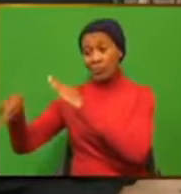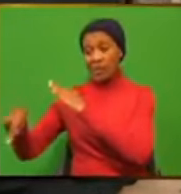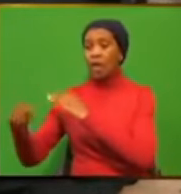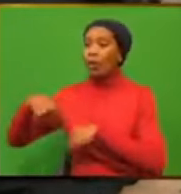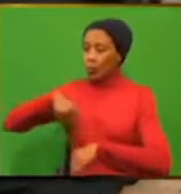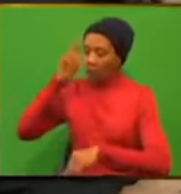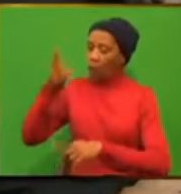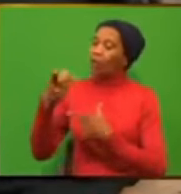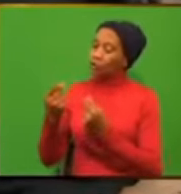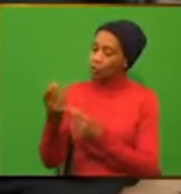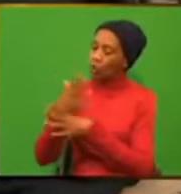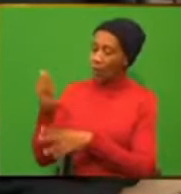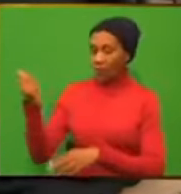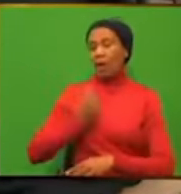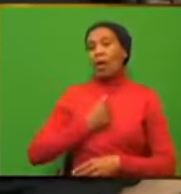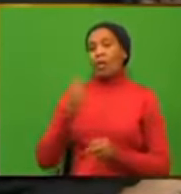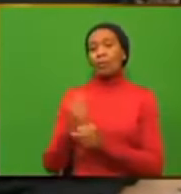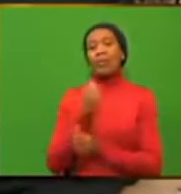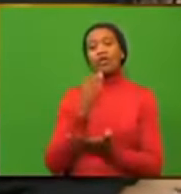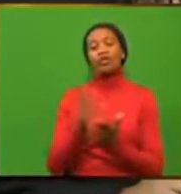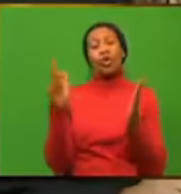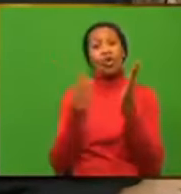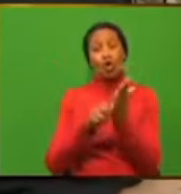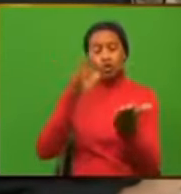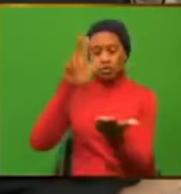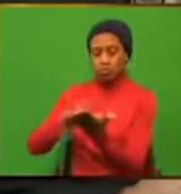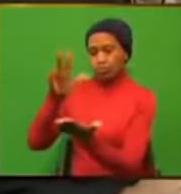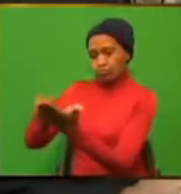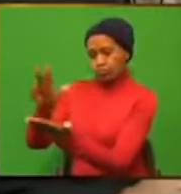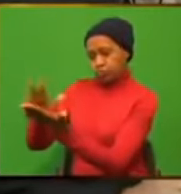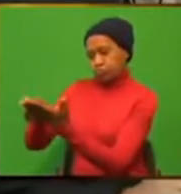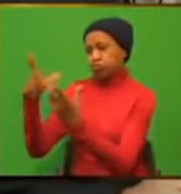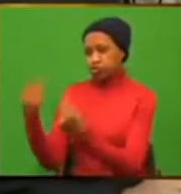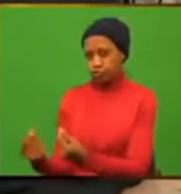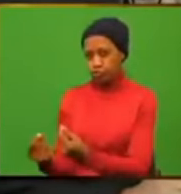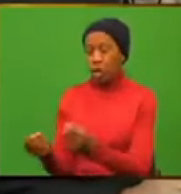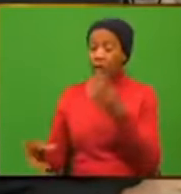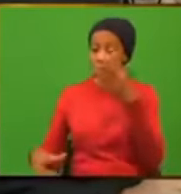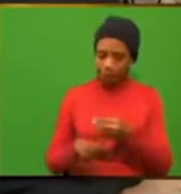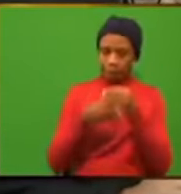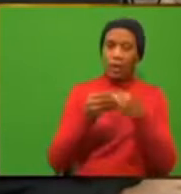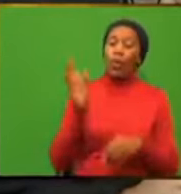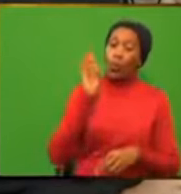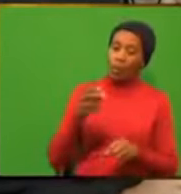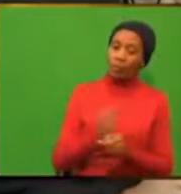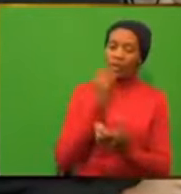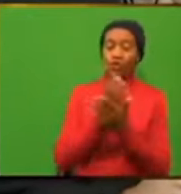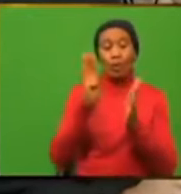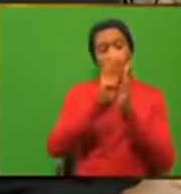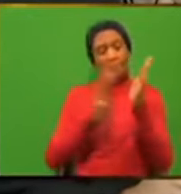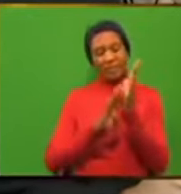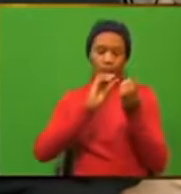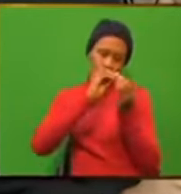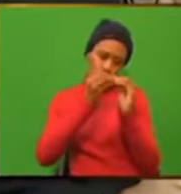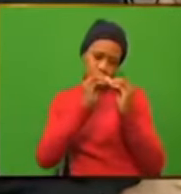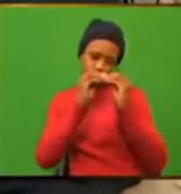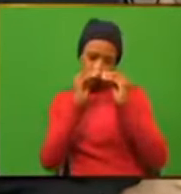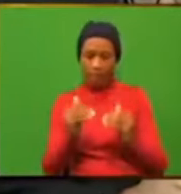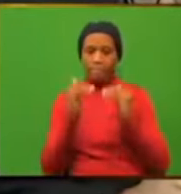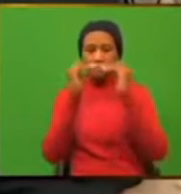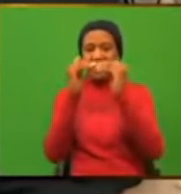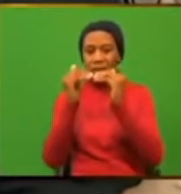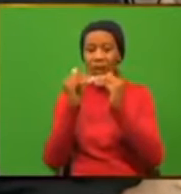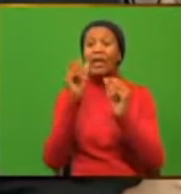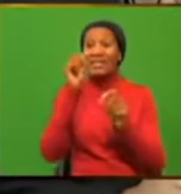part to ensure that good legislation is passed and to ensure that bills are improved following consultation